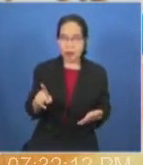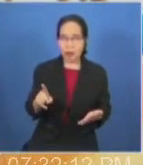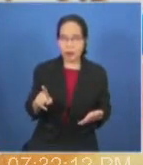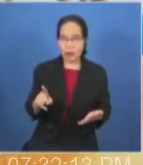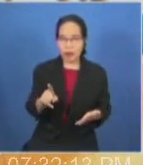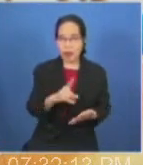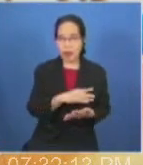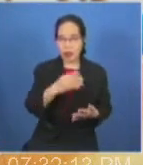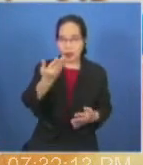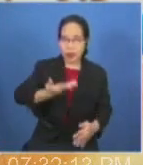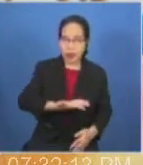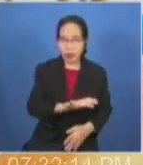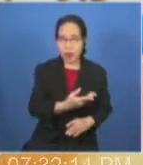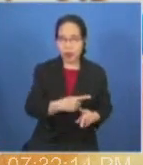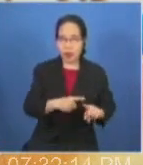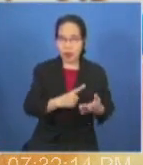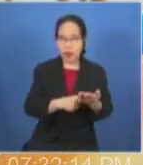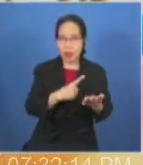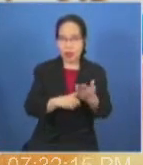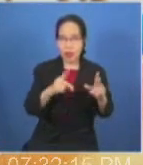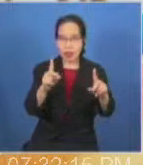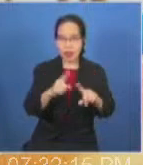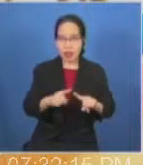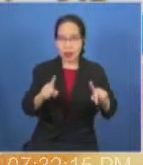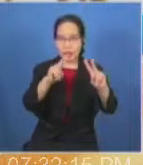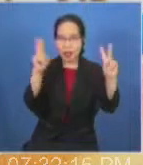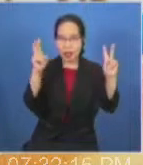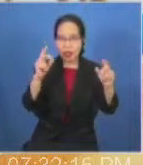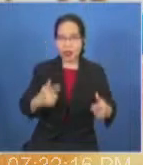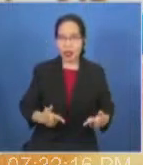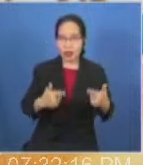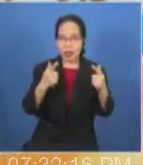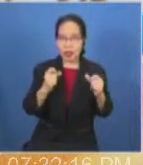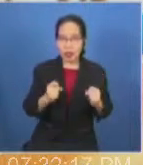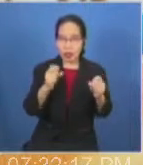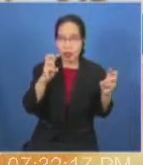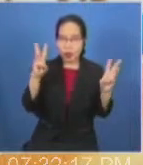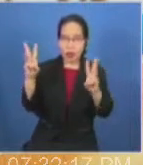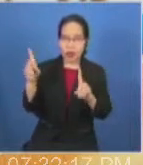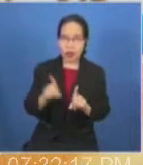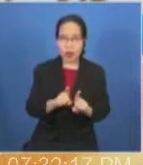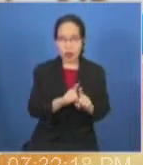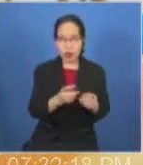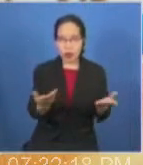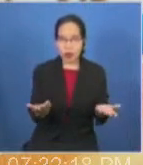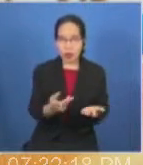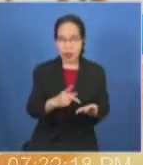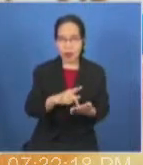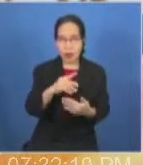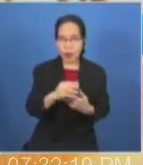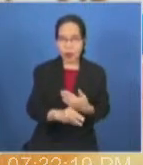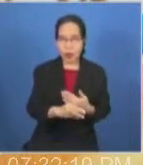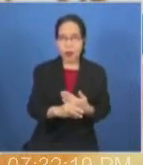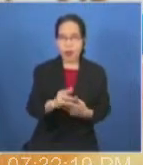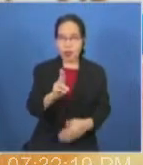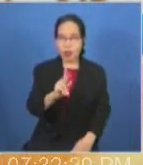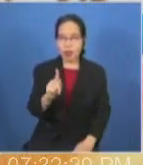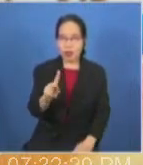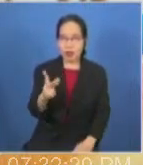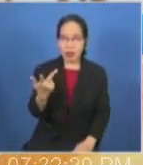you to the discussions of the issues of life that you can watch in our